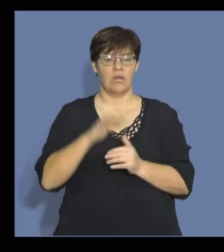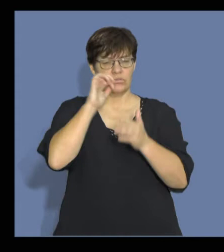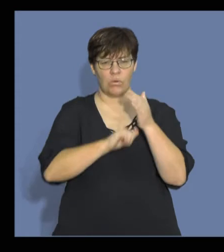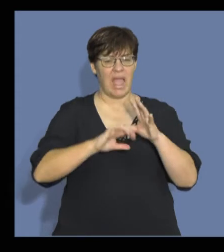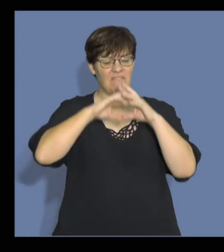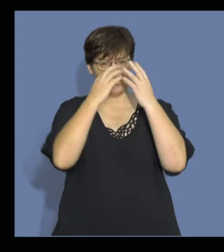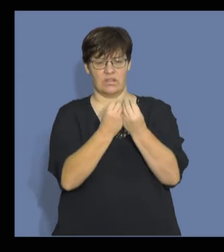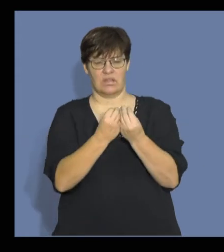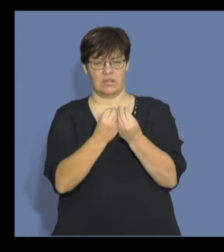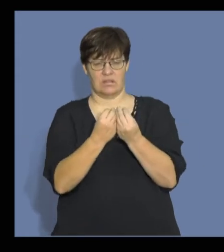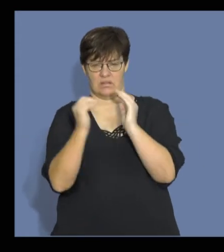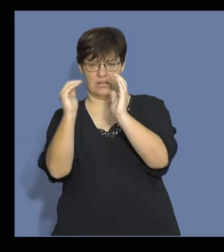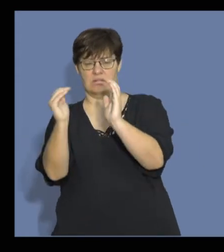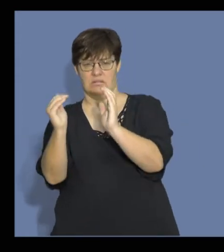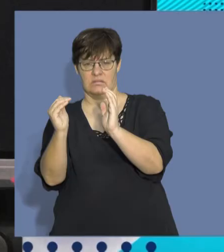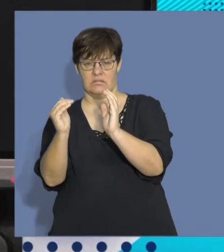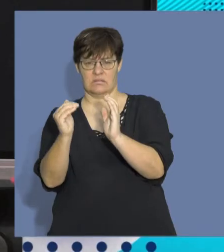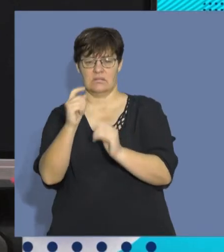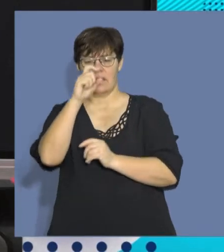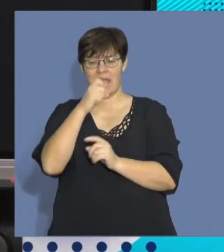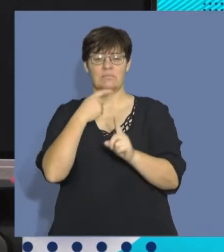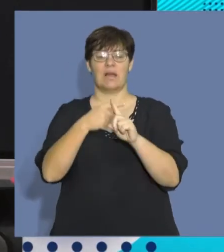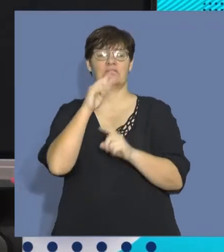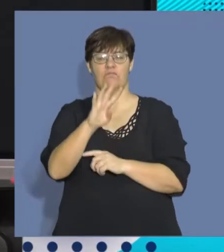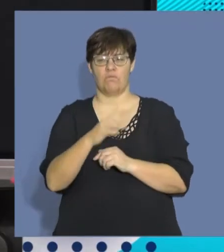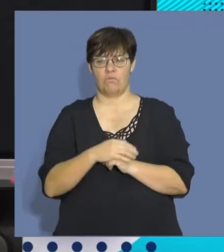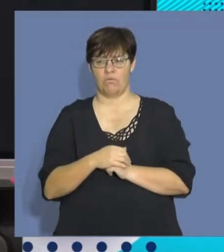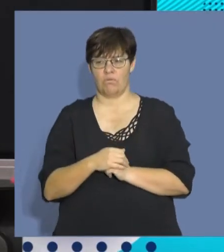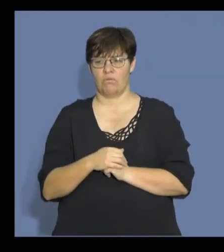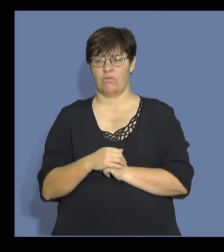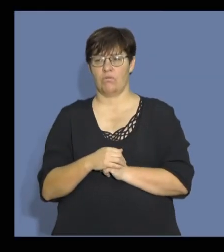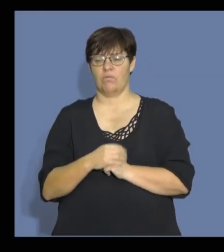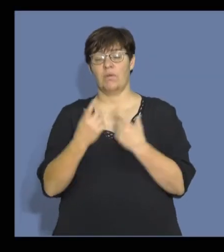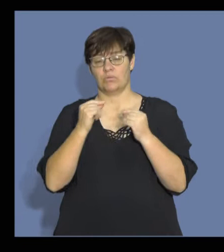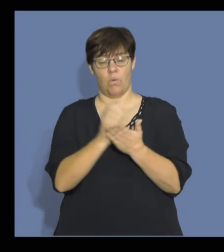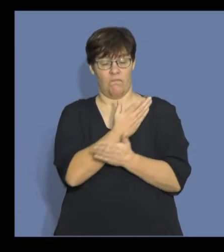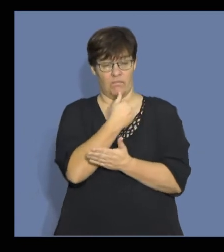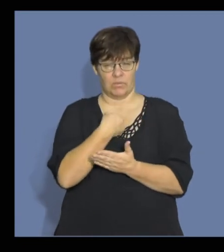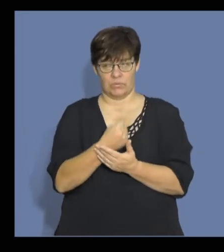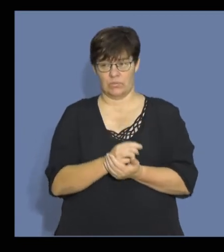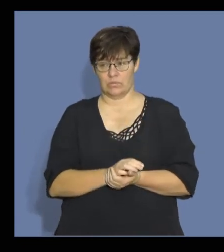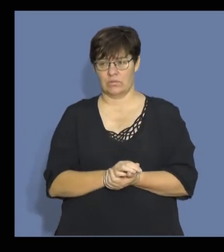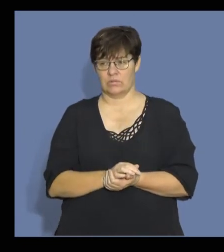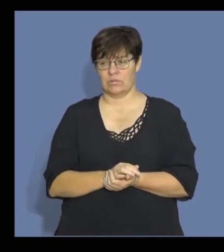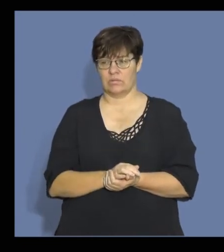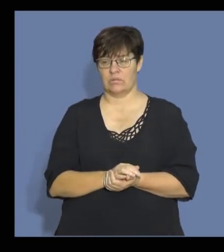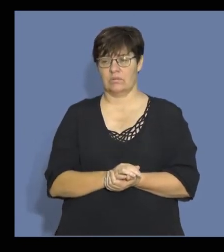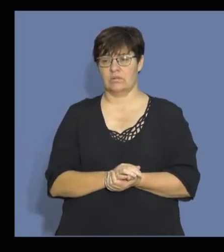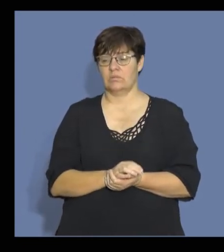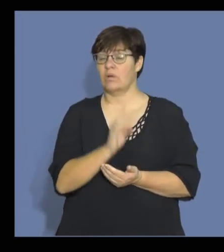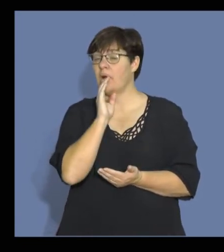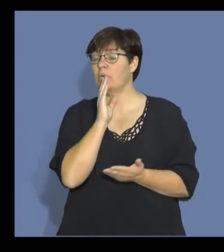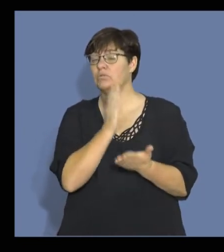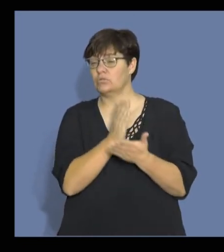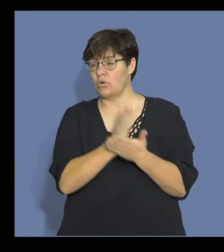subtract the whole x coordinate. I want to subtract x plus 4. And so let me just erase what I did there. What I want to do to